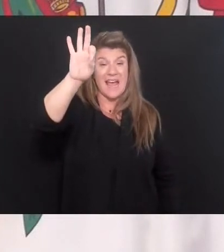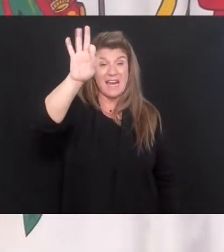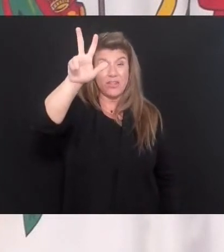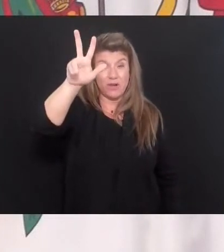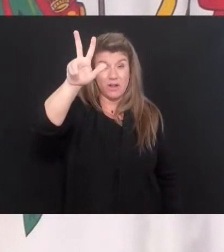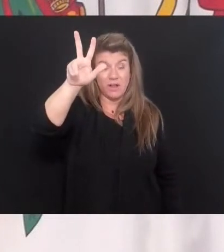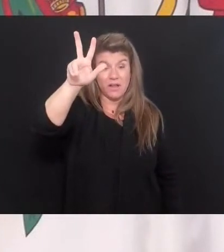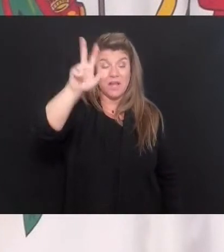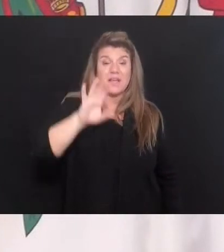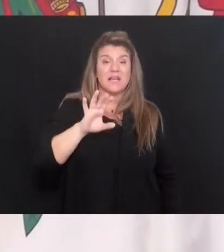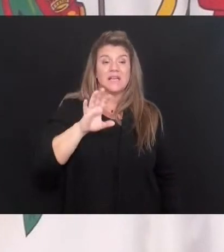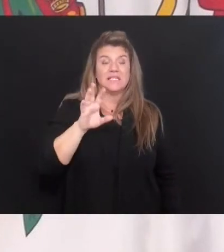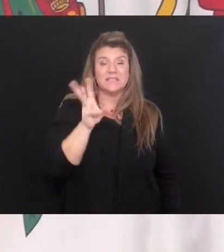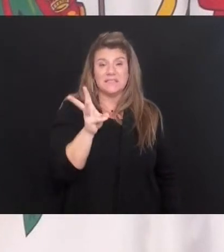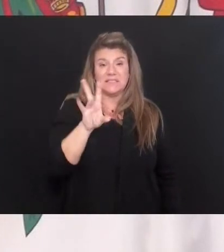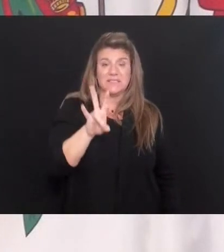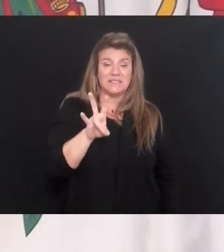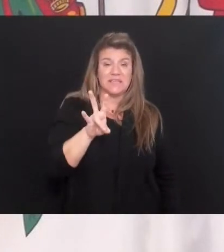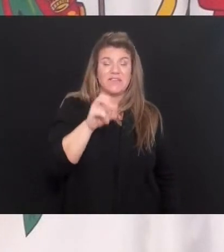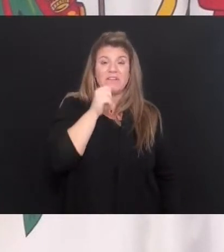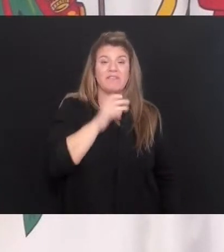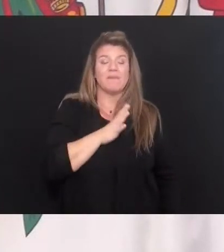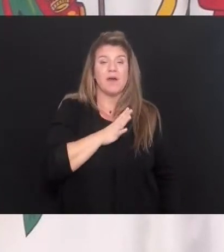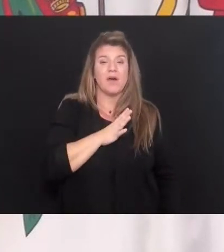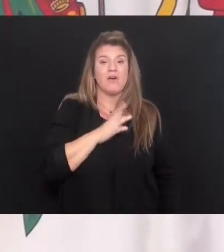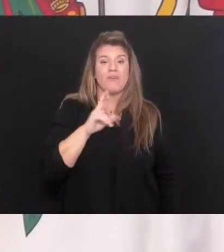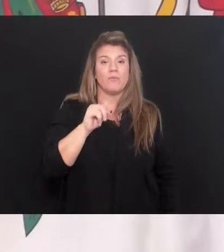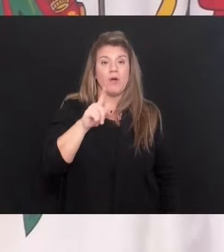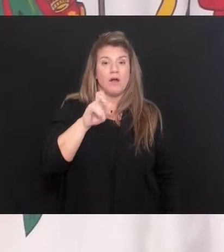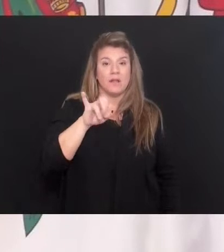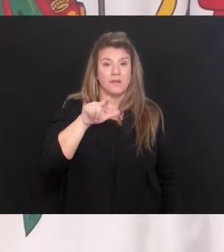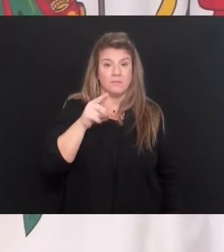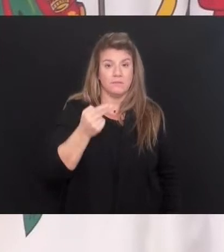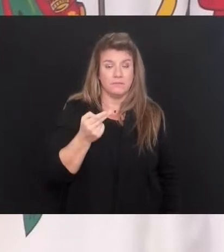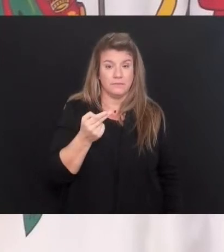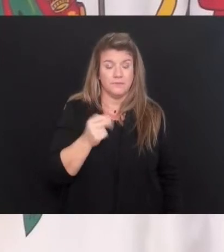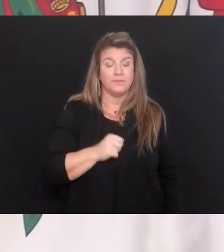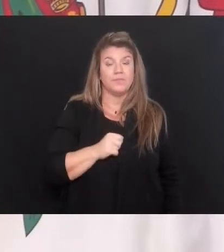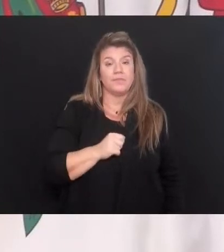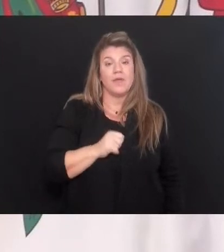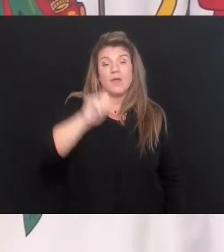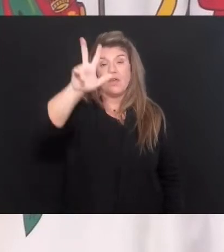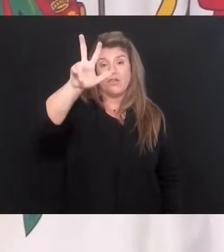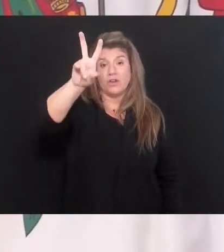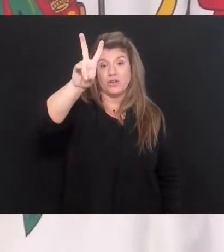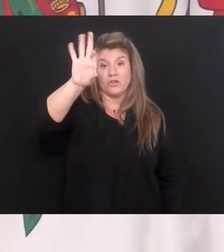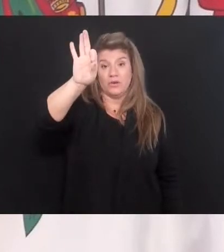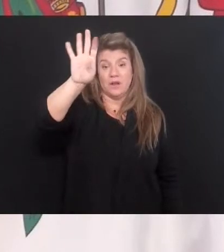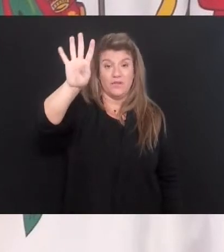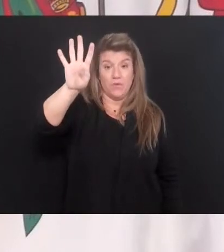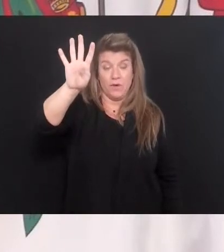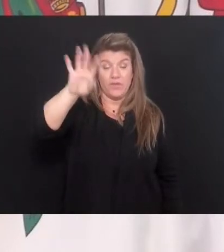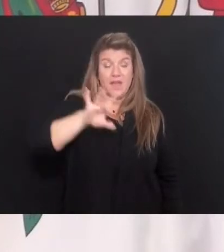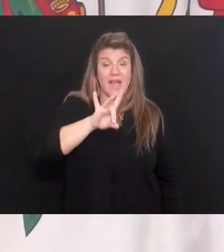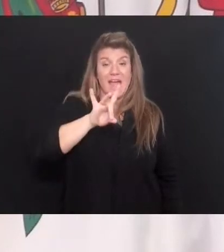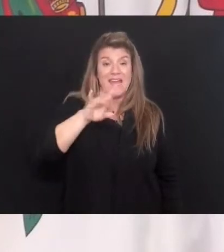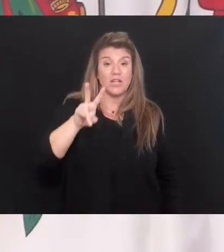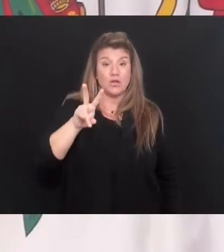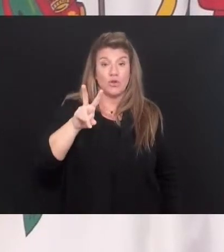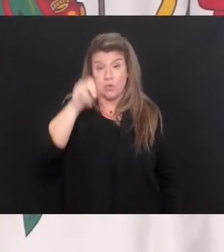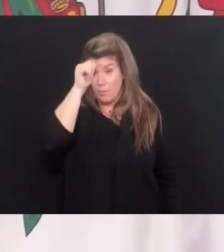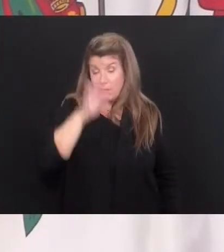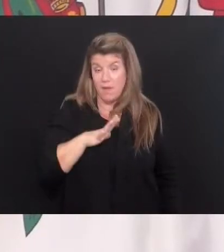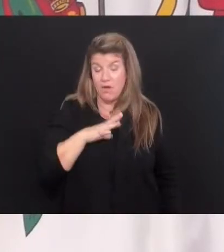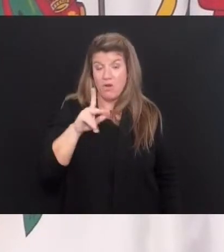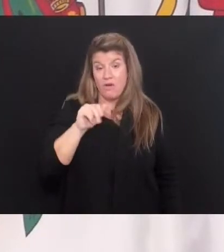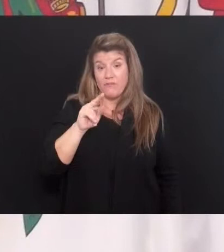3,293rd death is a 67-year-old female from Raleigh County. The 3,294th death is an 82-year-old male